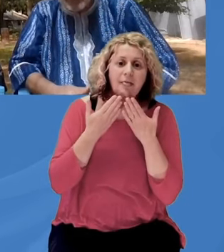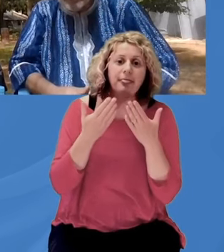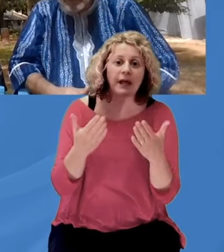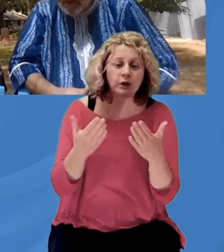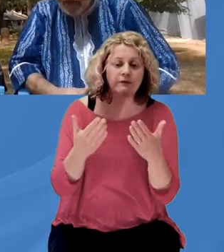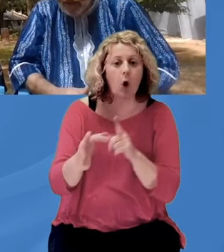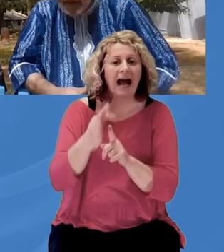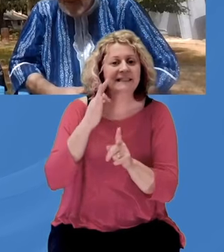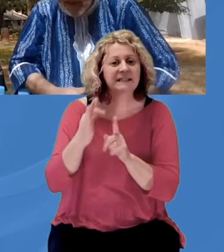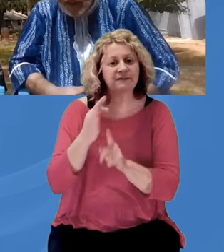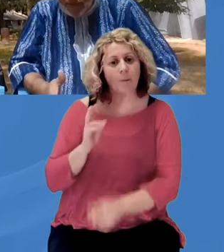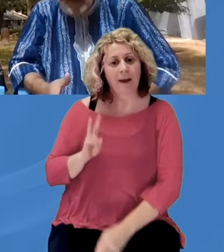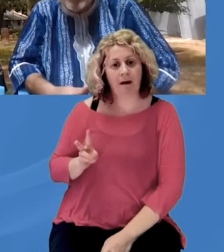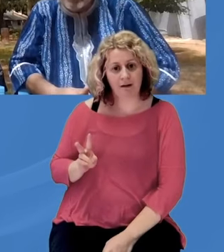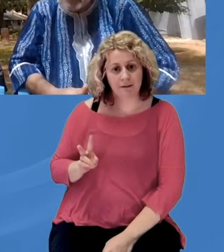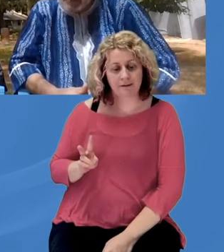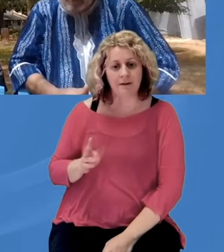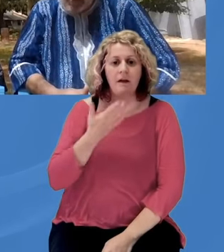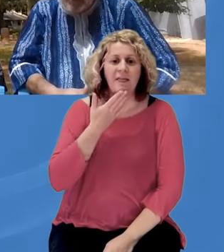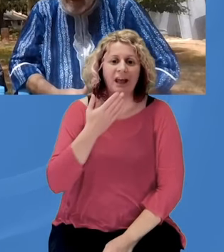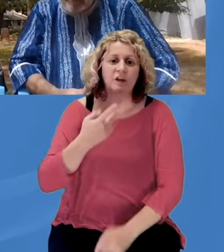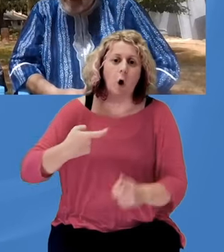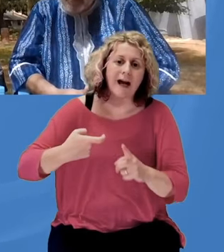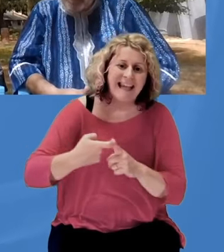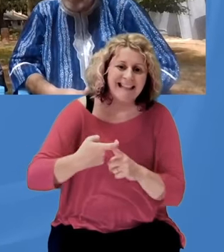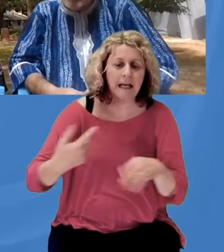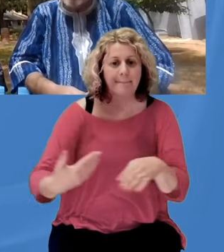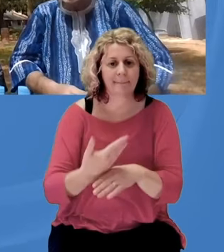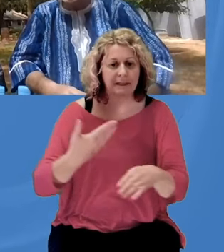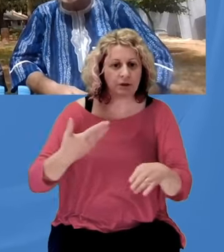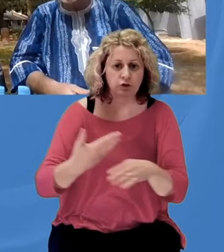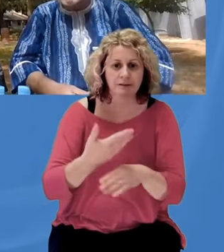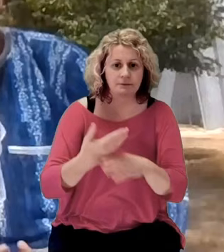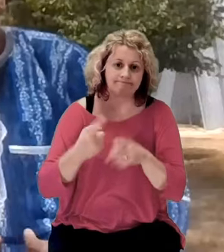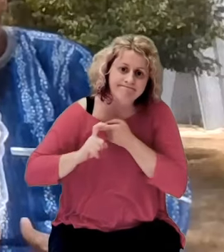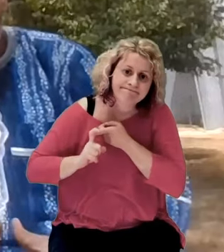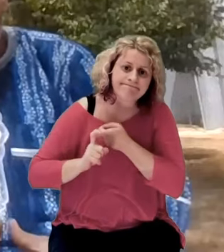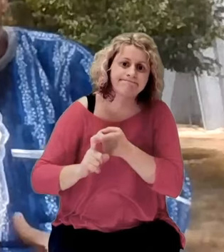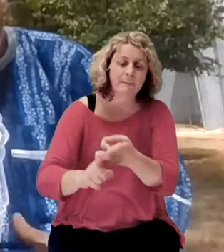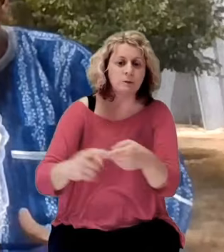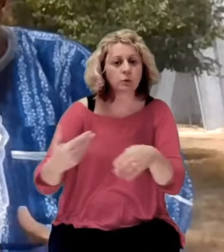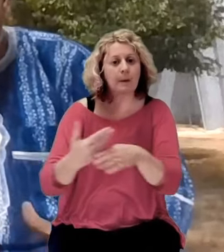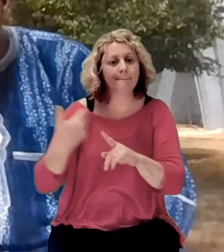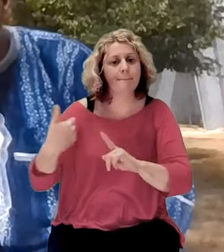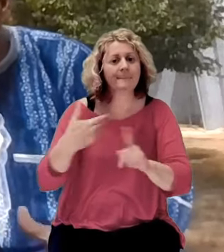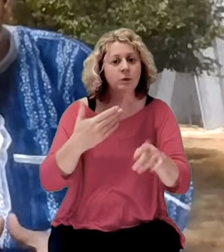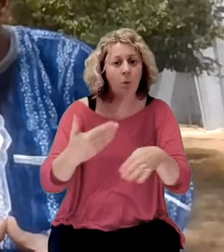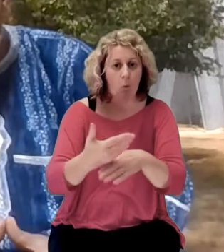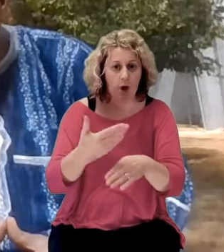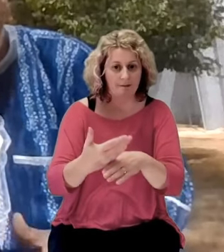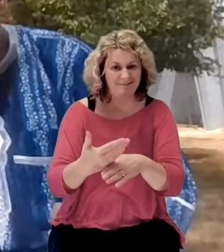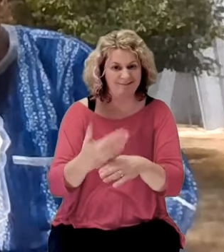taking the time to interview us and for Keswick's long-standing commitment to missions. And we realise